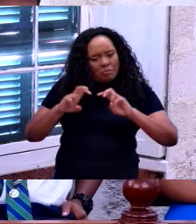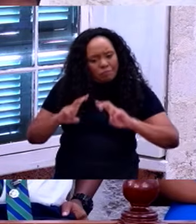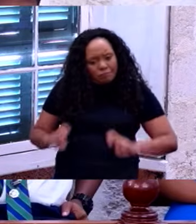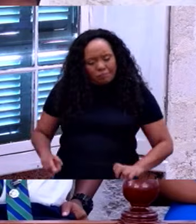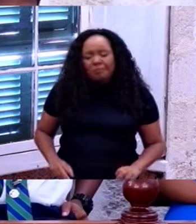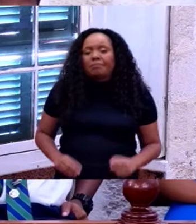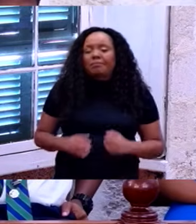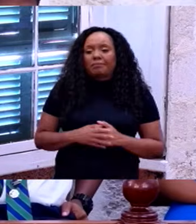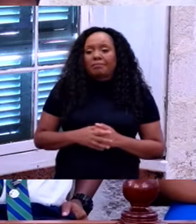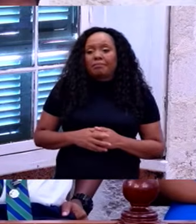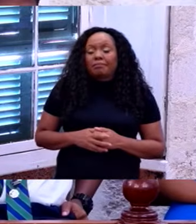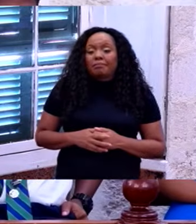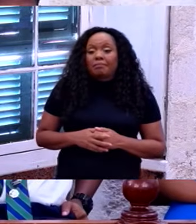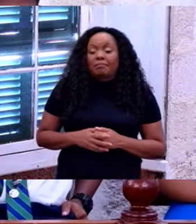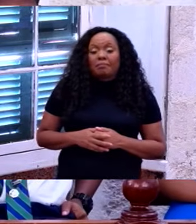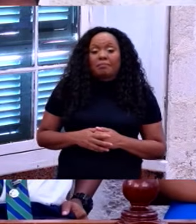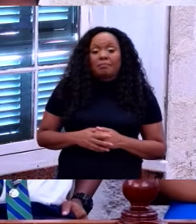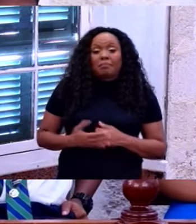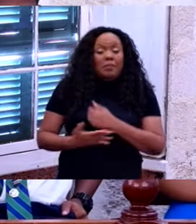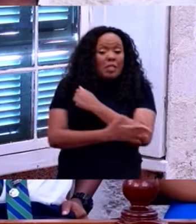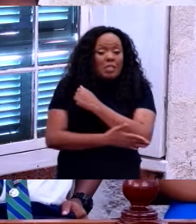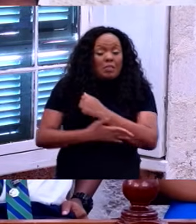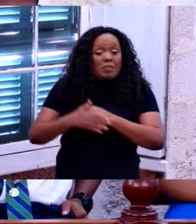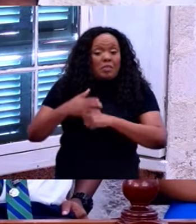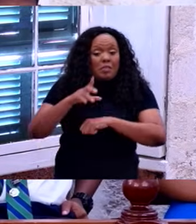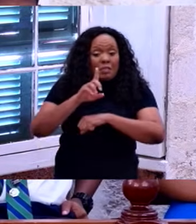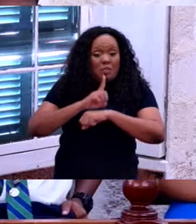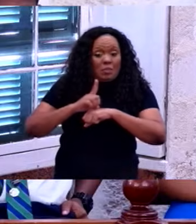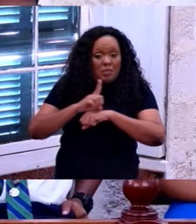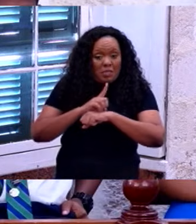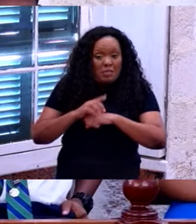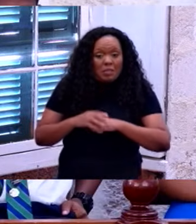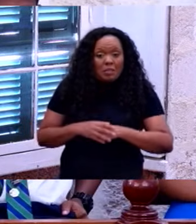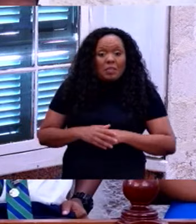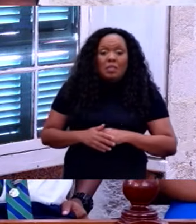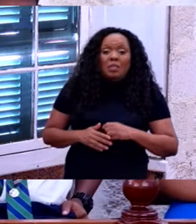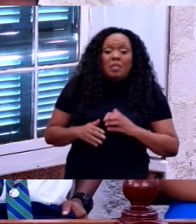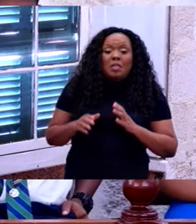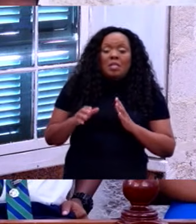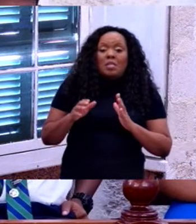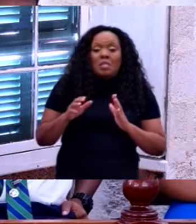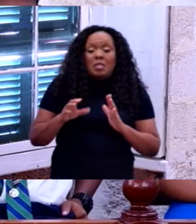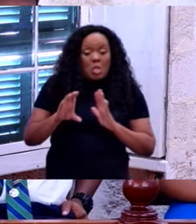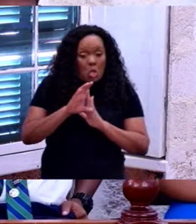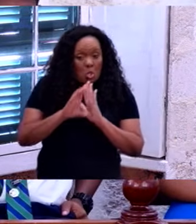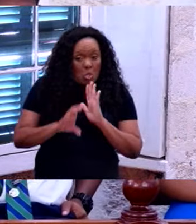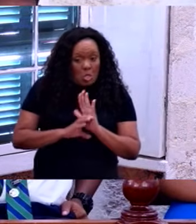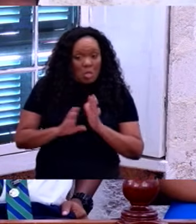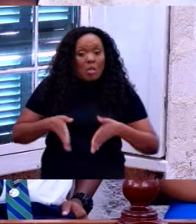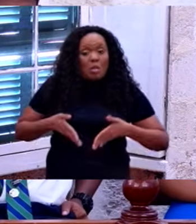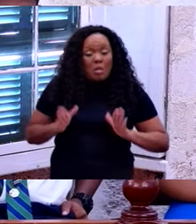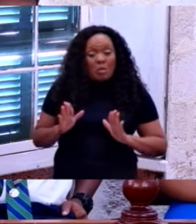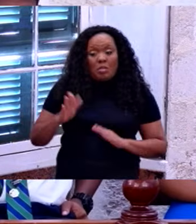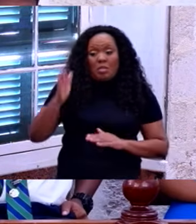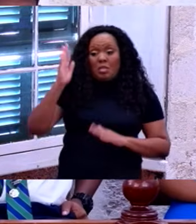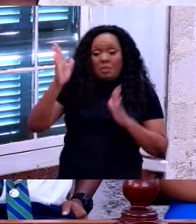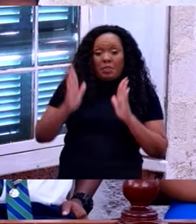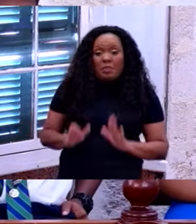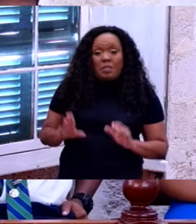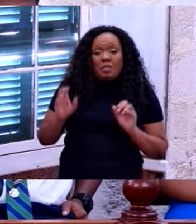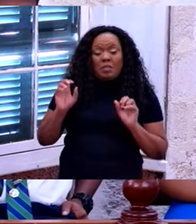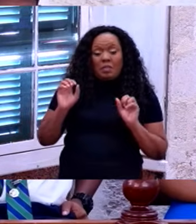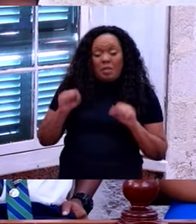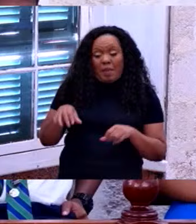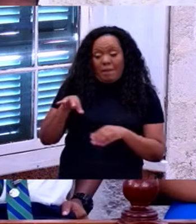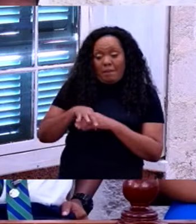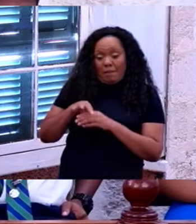Dominica, the Constitution allows the Speaker to be elected either from within the House or from outside. So they